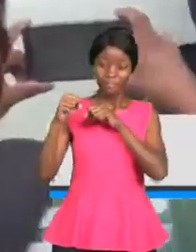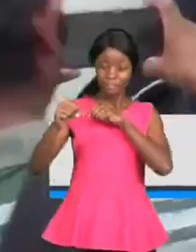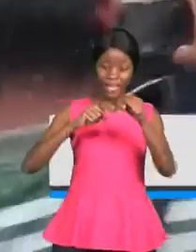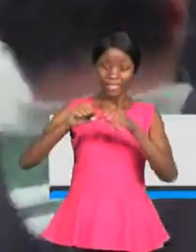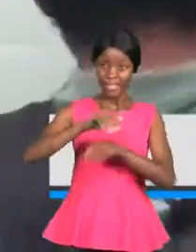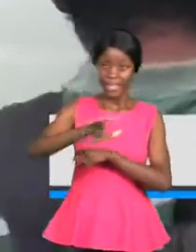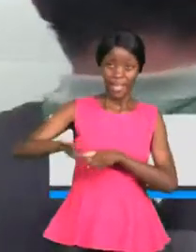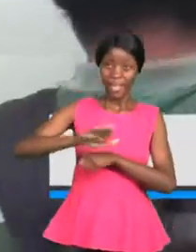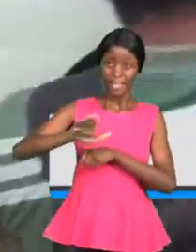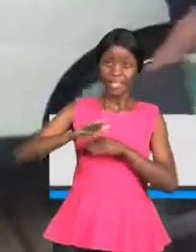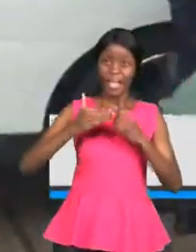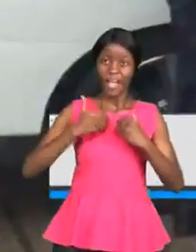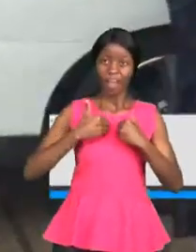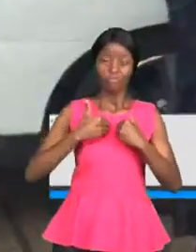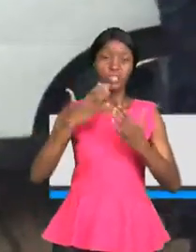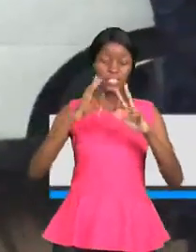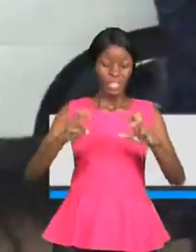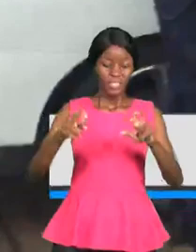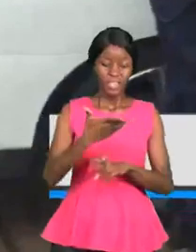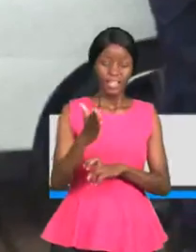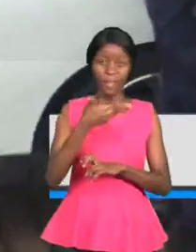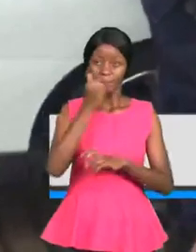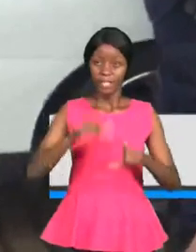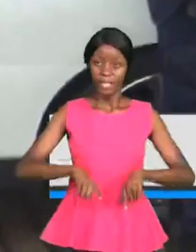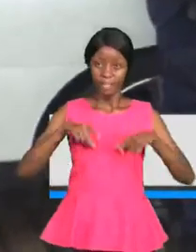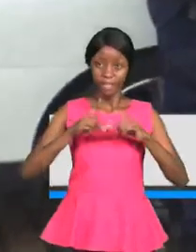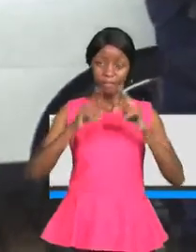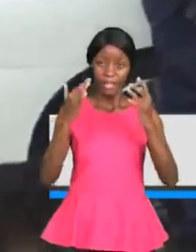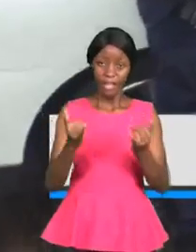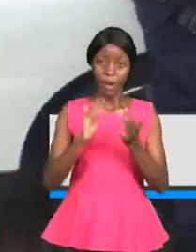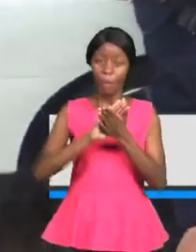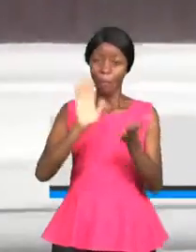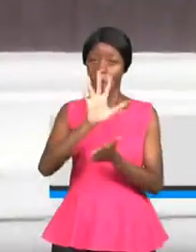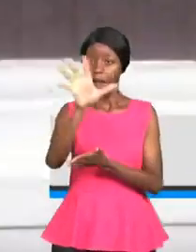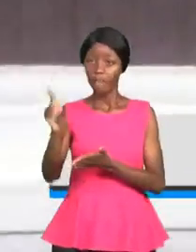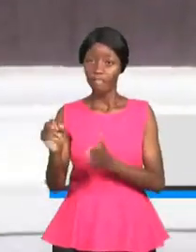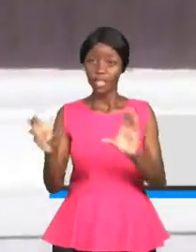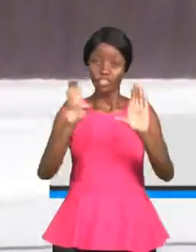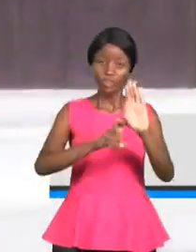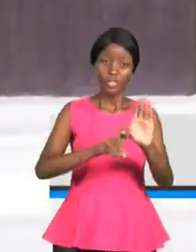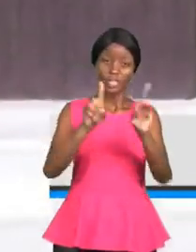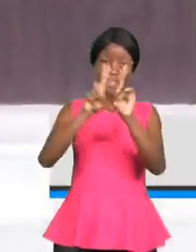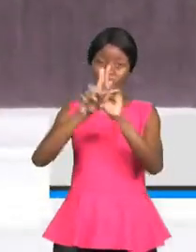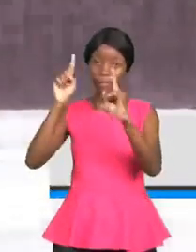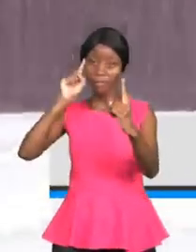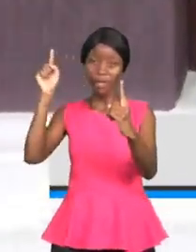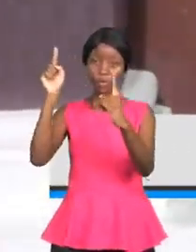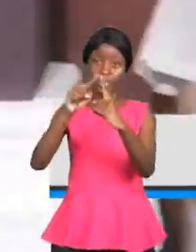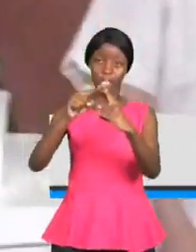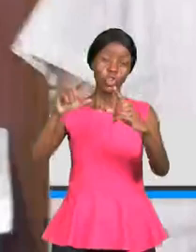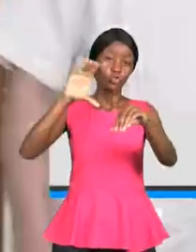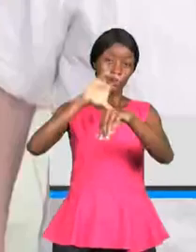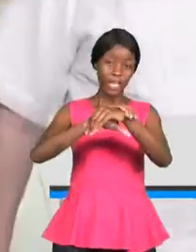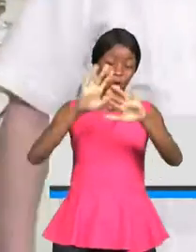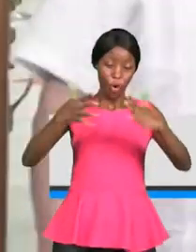head north in search of a better life. Now, an increasing number of Africans are joining them with the aim of reaching the United States.